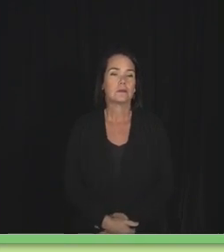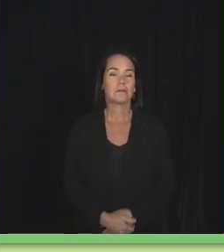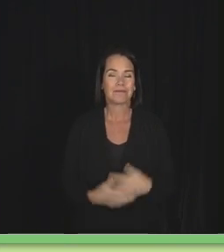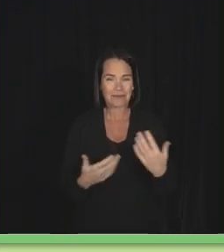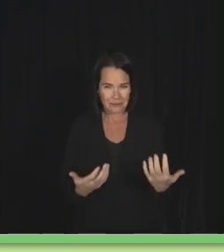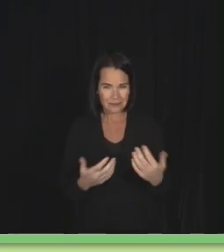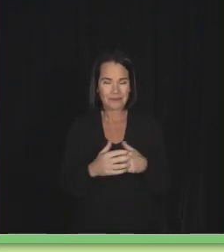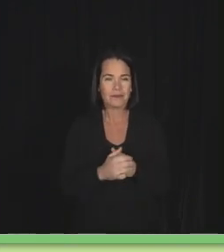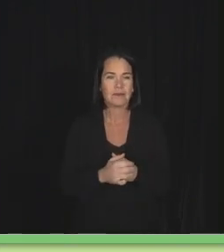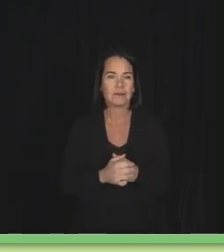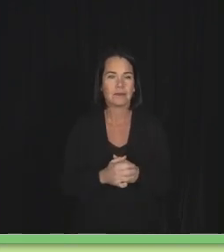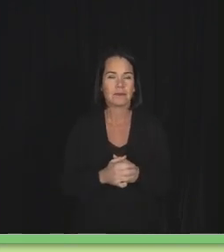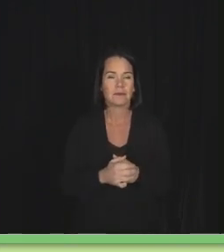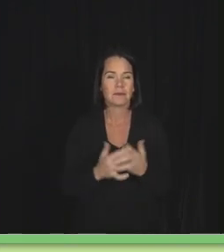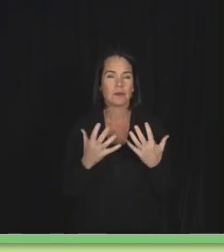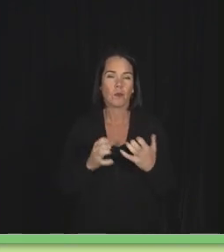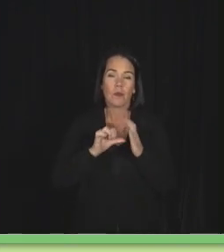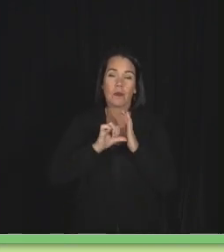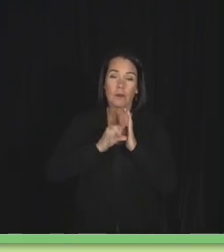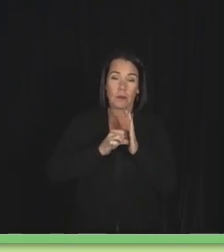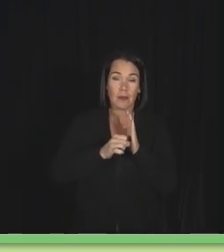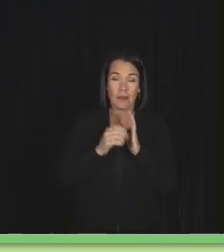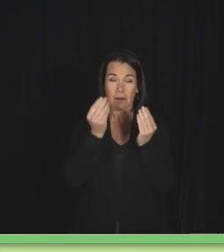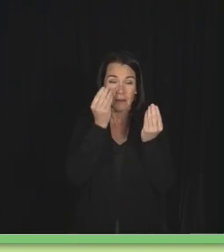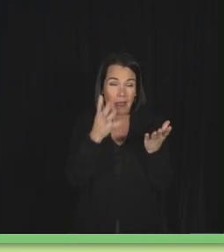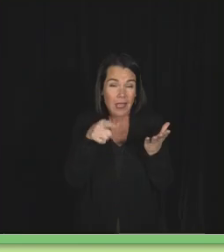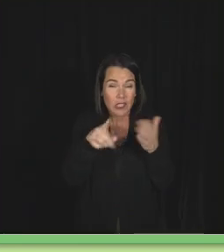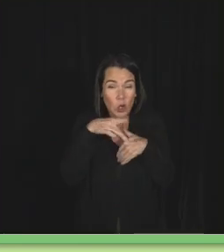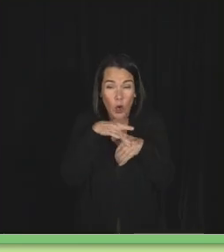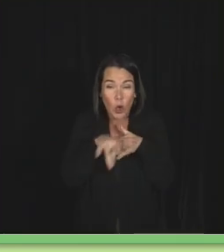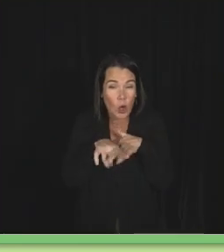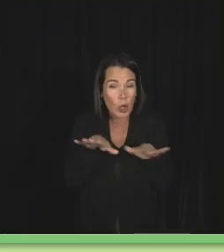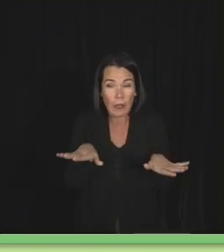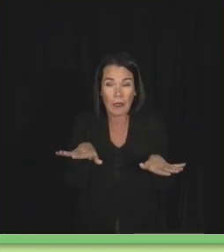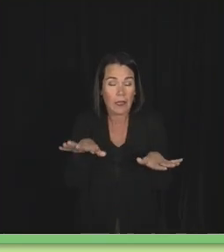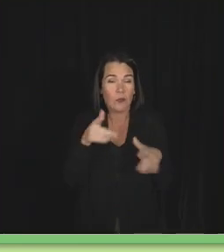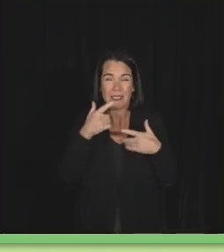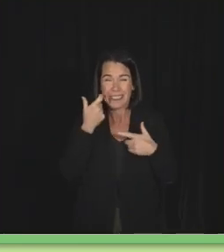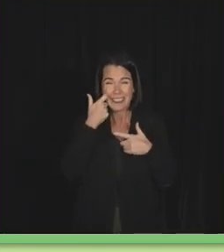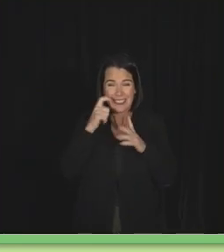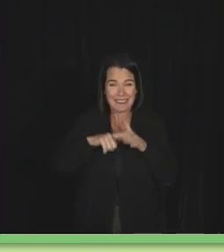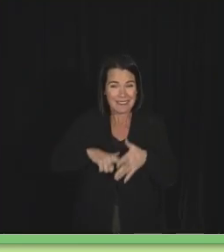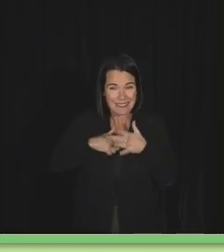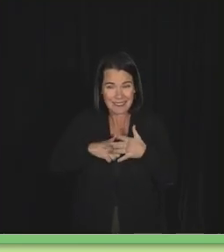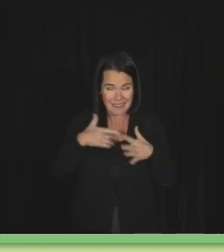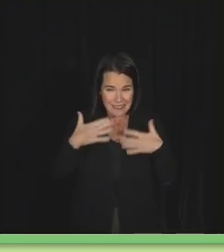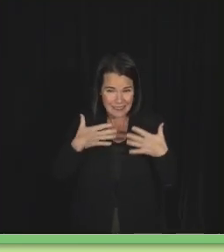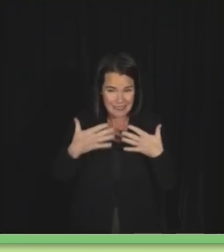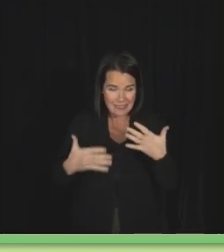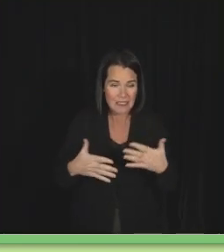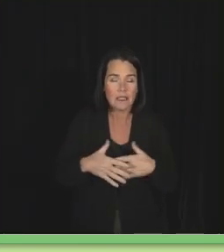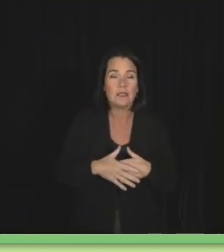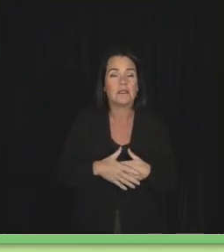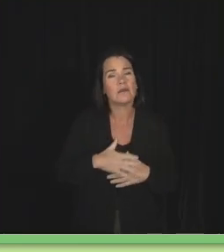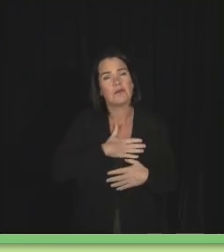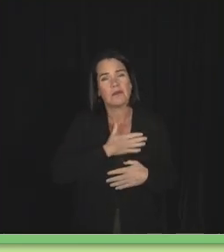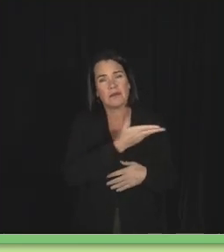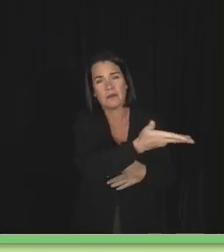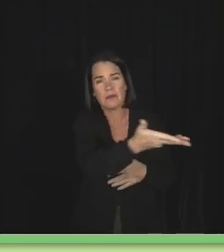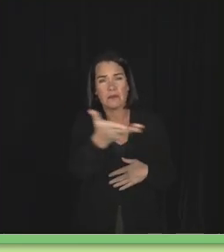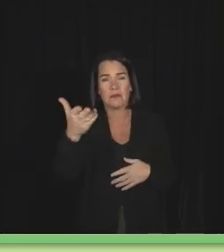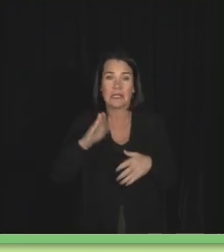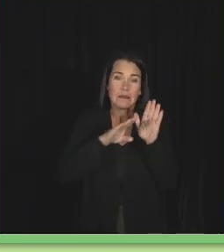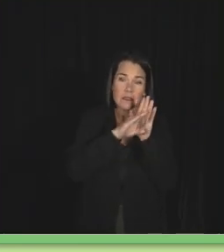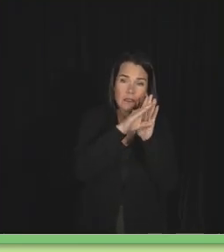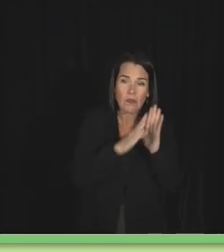So I want to emphasize that this is still early. This is just the beginning. So we invite all of you, the